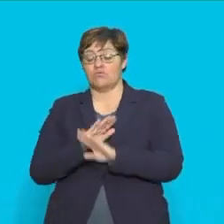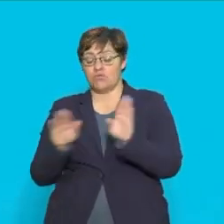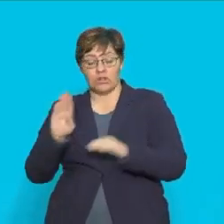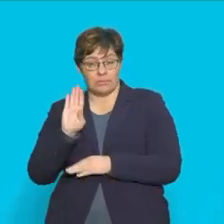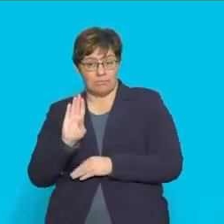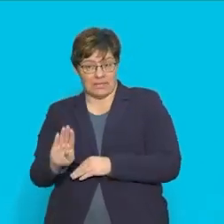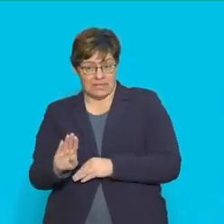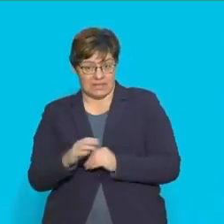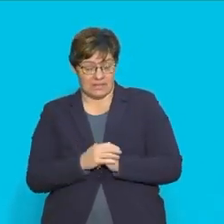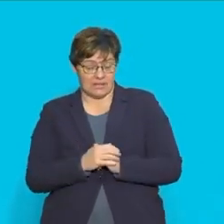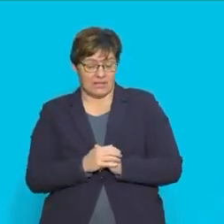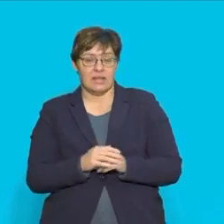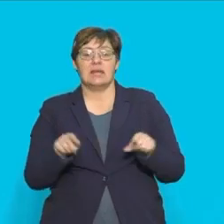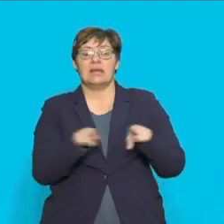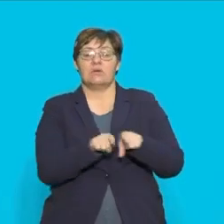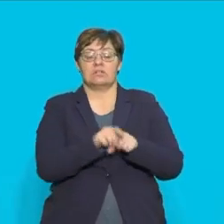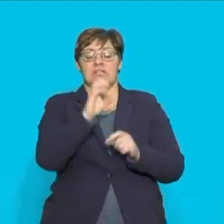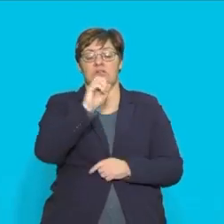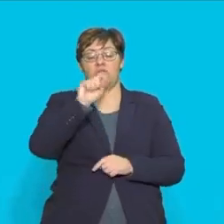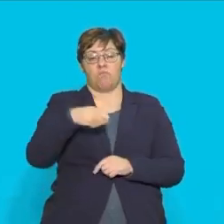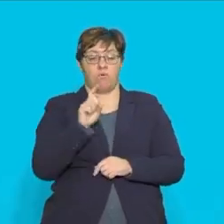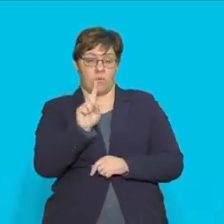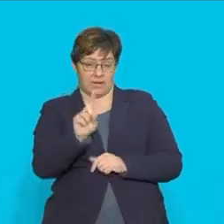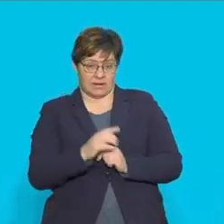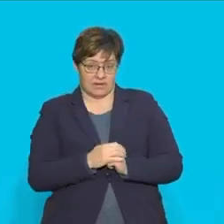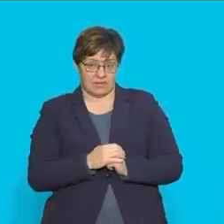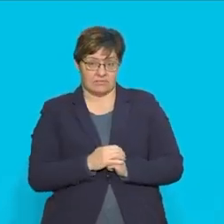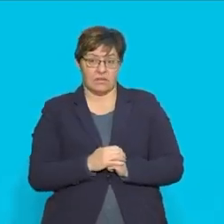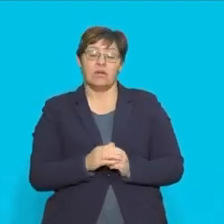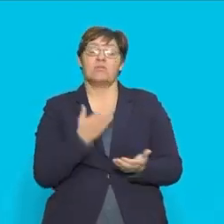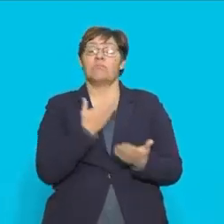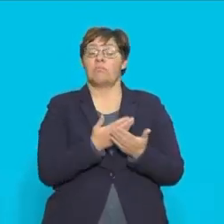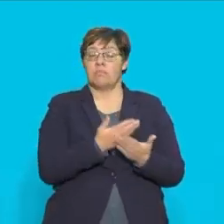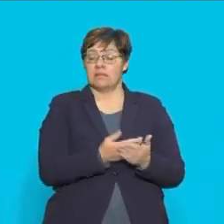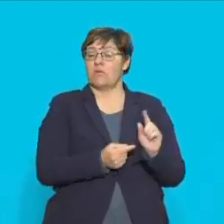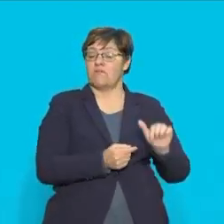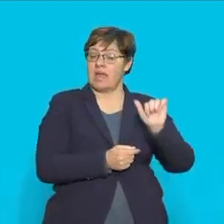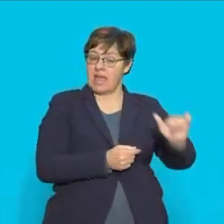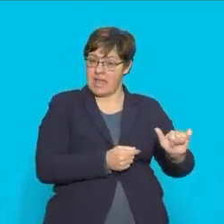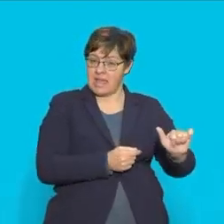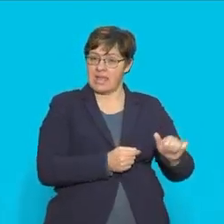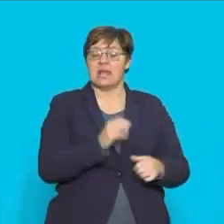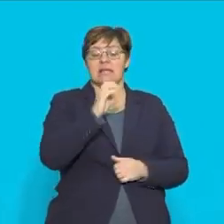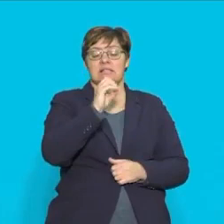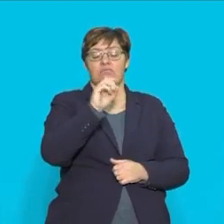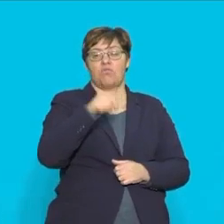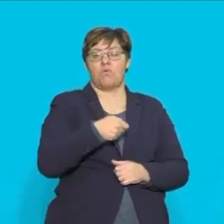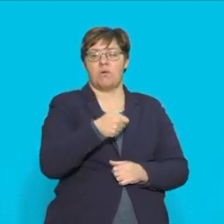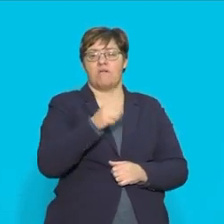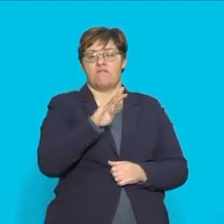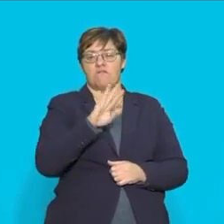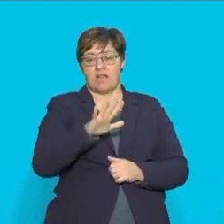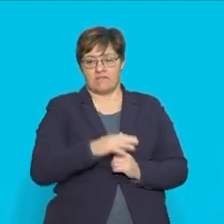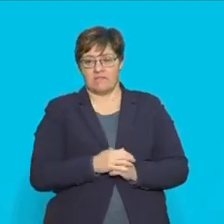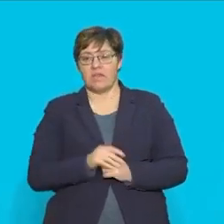A and not B is 0.1. The probability of A is 0.5.